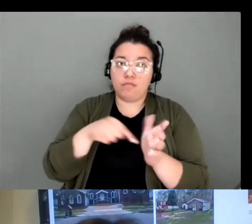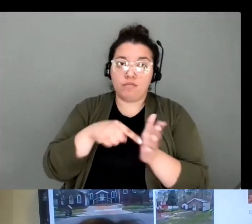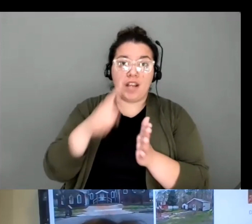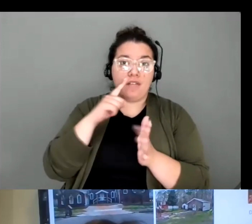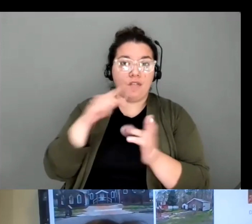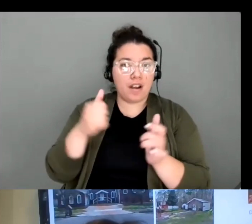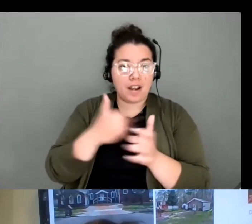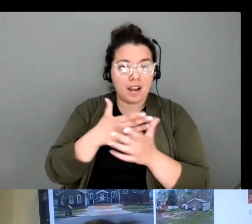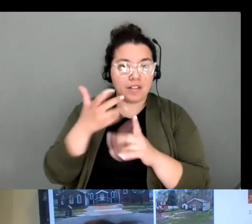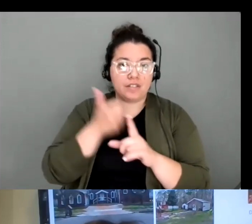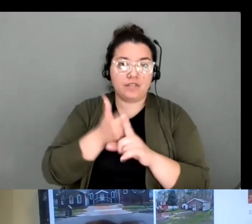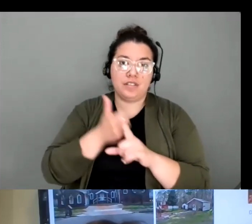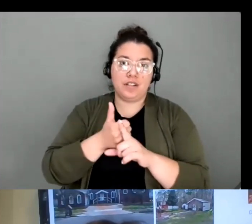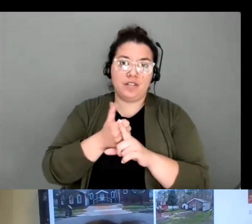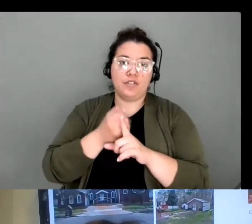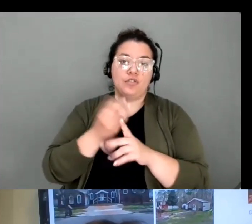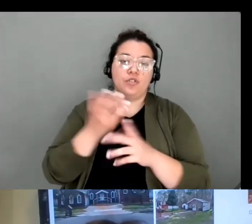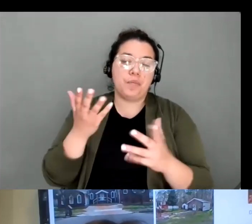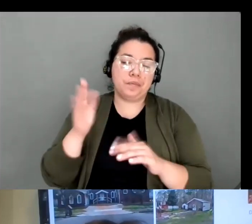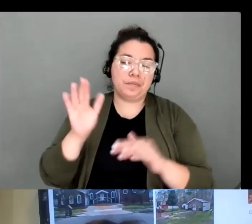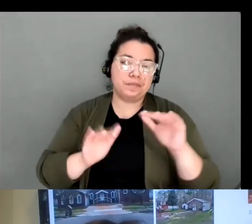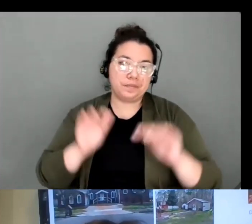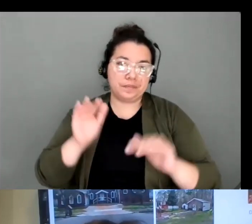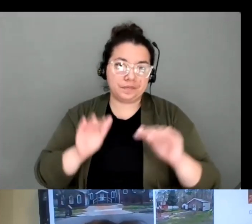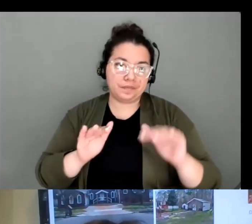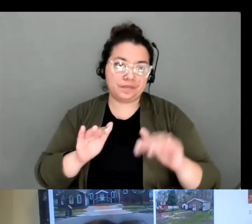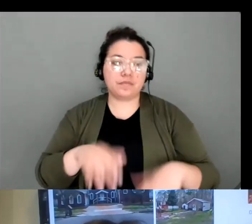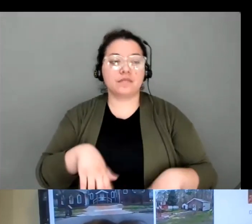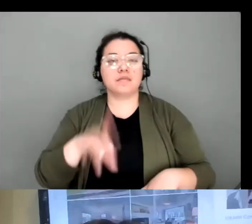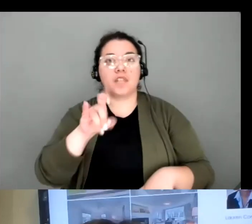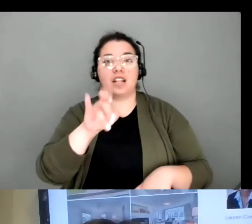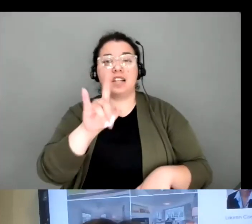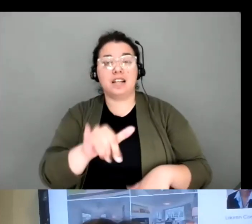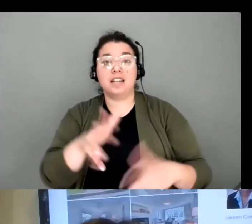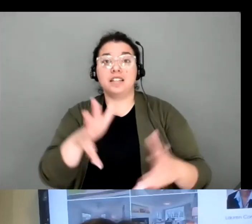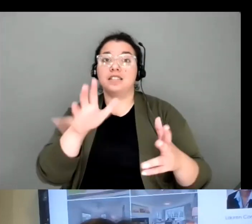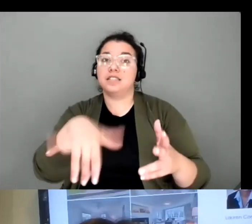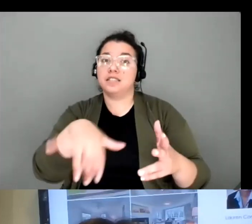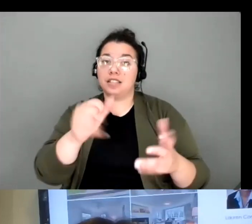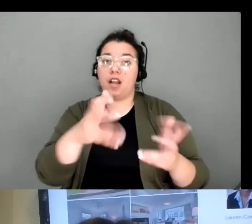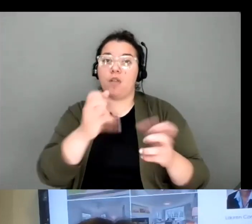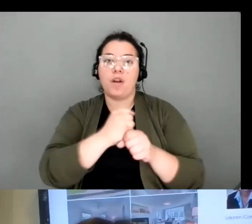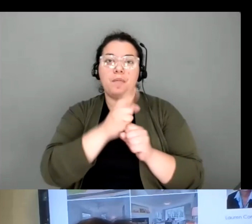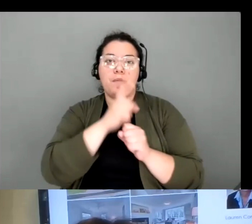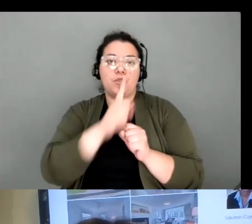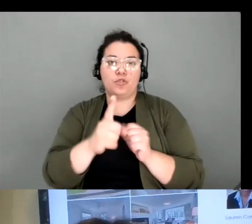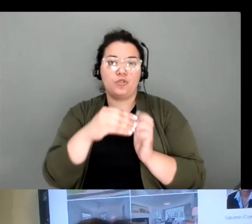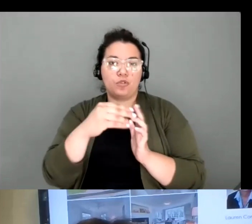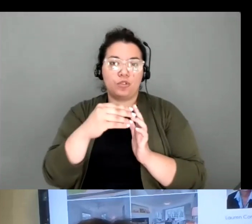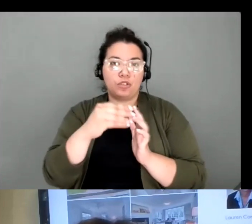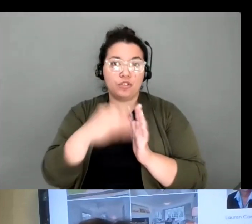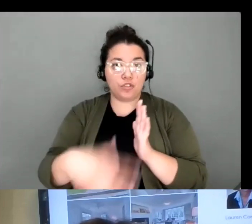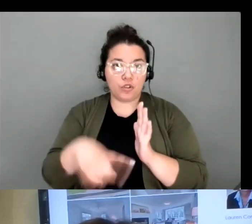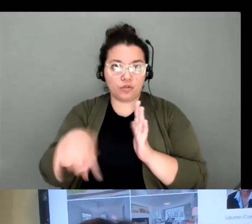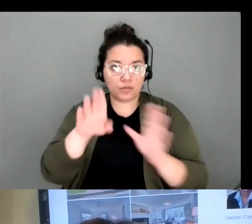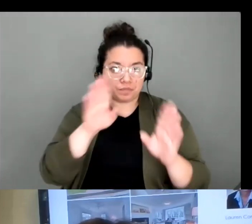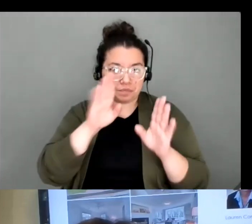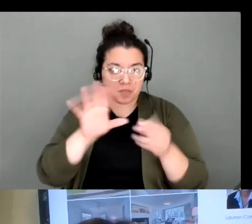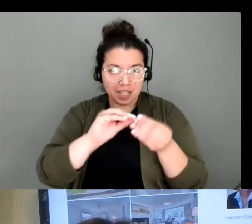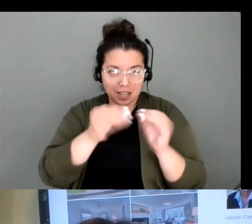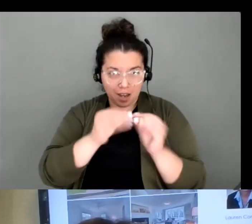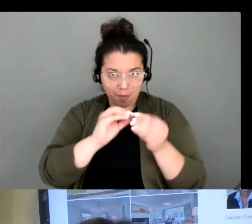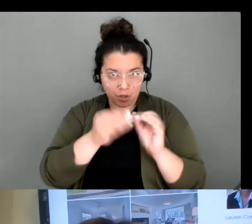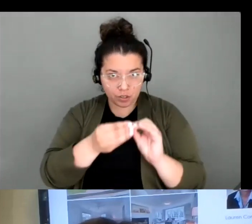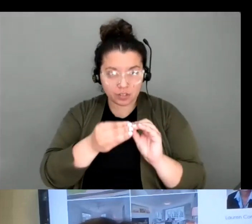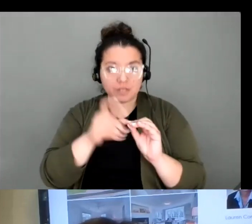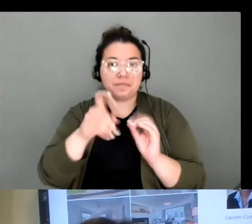take. Yeah, that's true. Always want to make sure students are listening hard for numbers. We talk a lot in these webinars about numbers, specific.